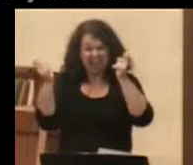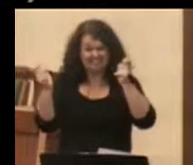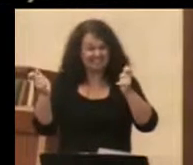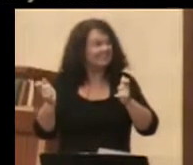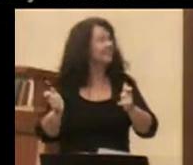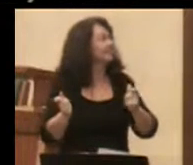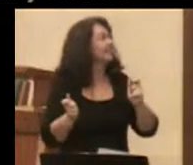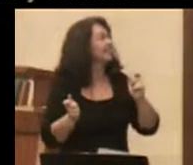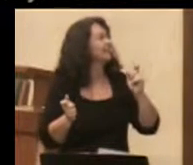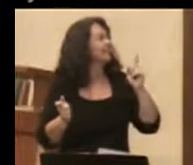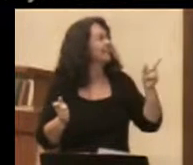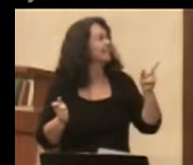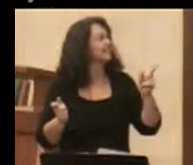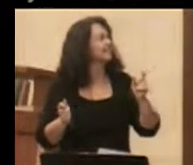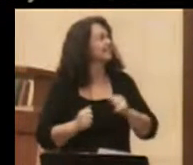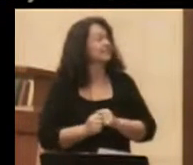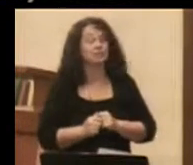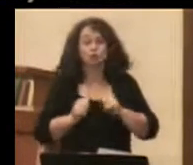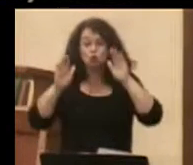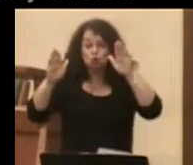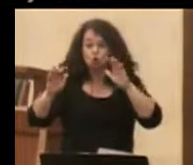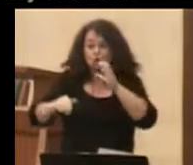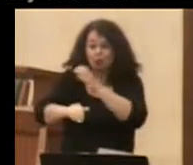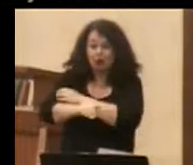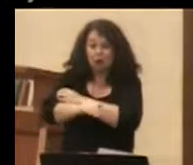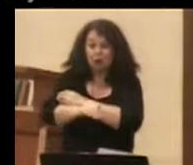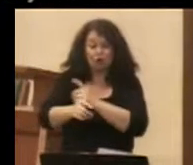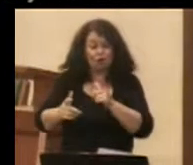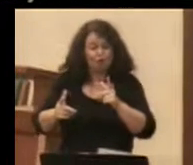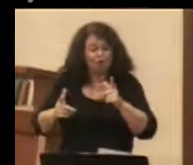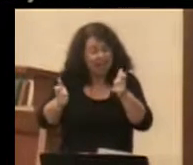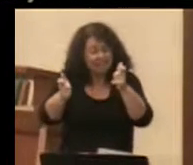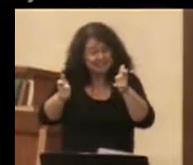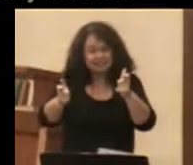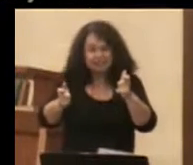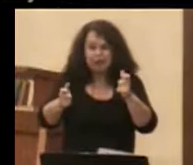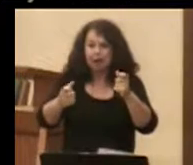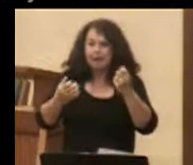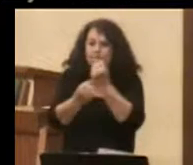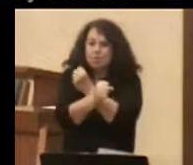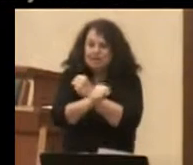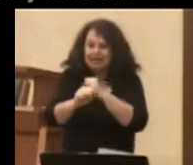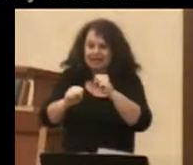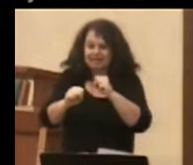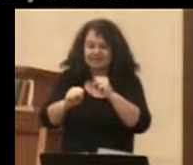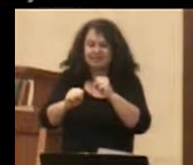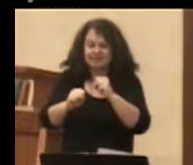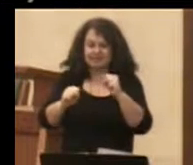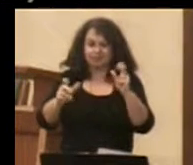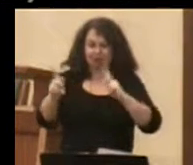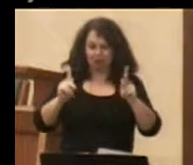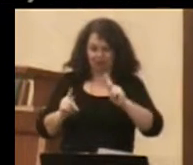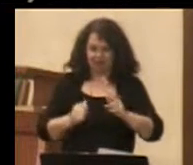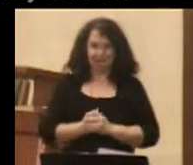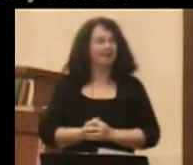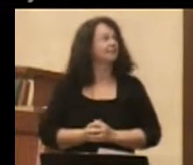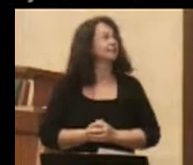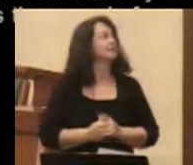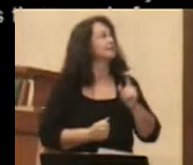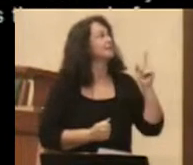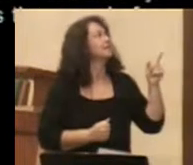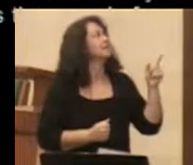his superpower is to go so fast, and he protects the people of Central City. And his counterpart